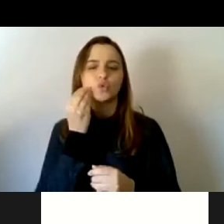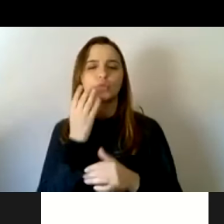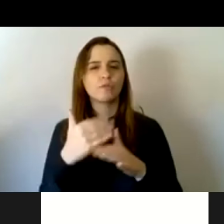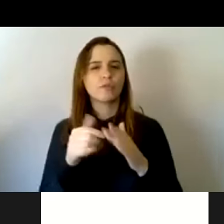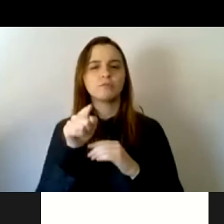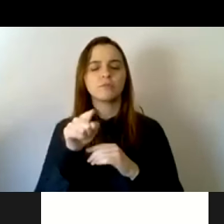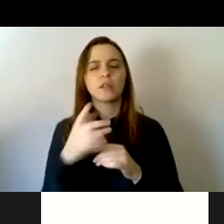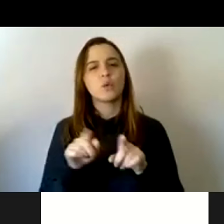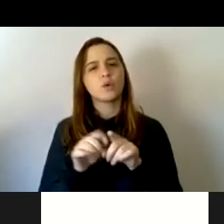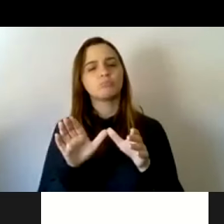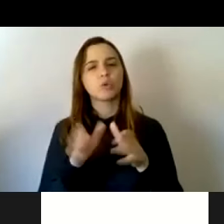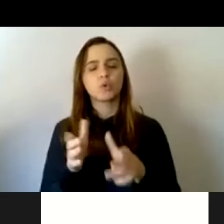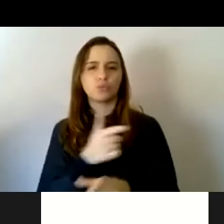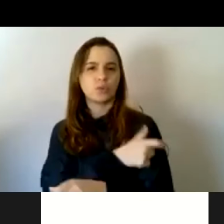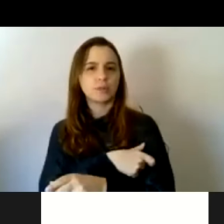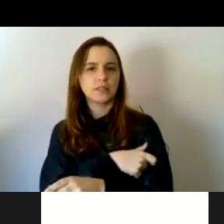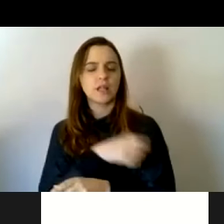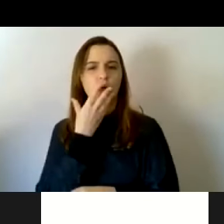institutions?